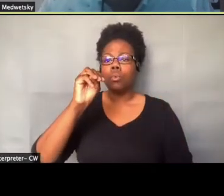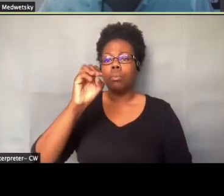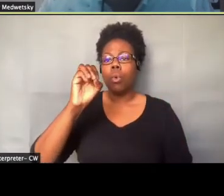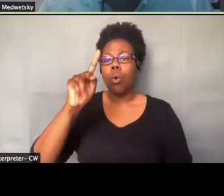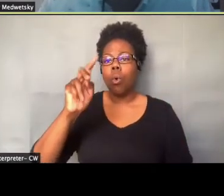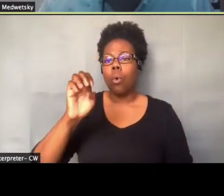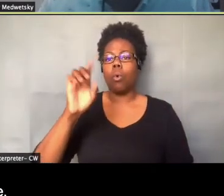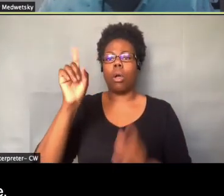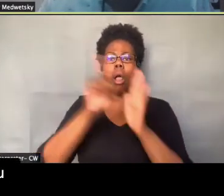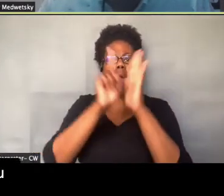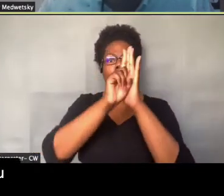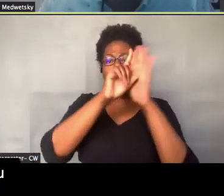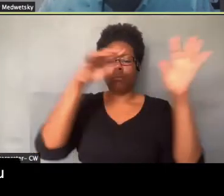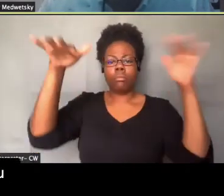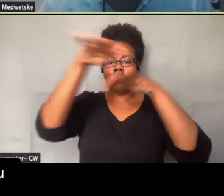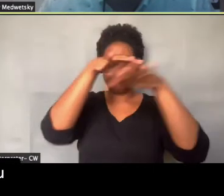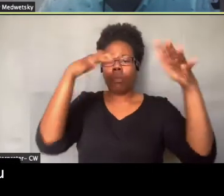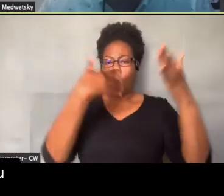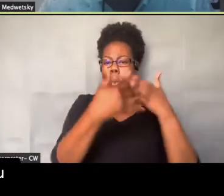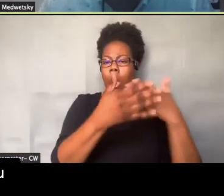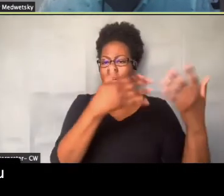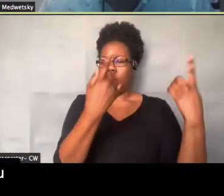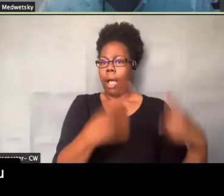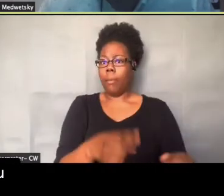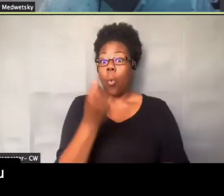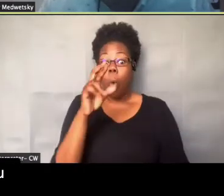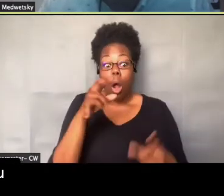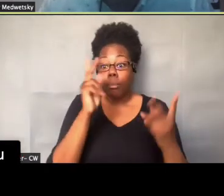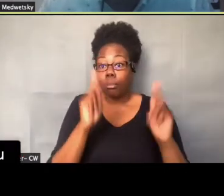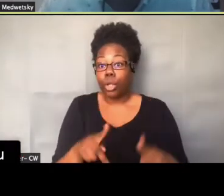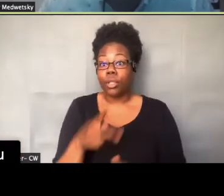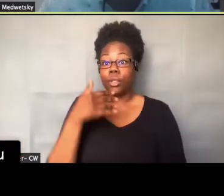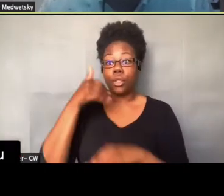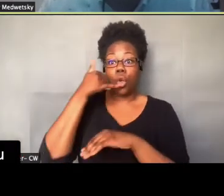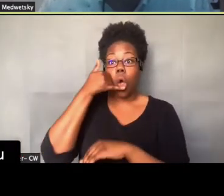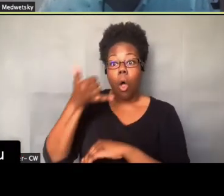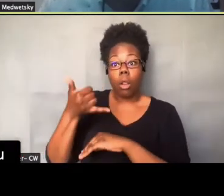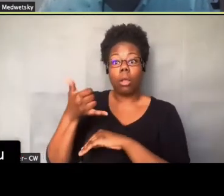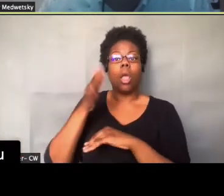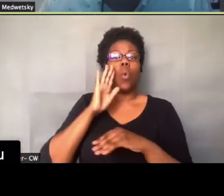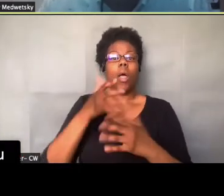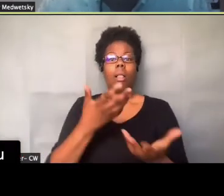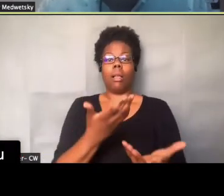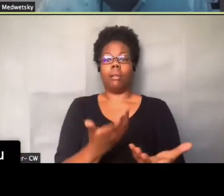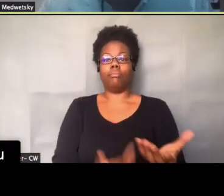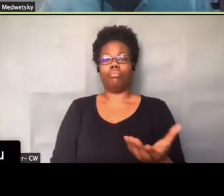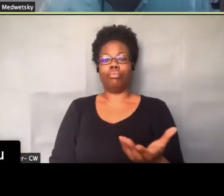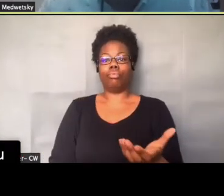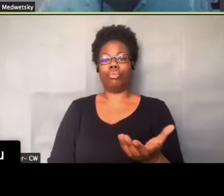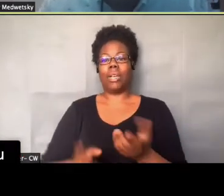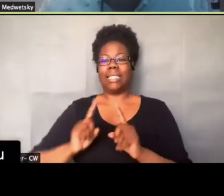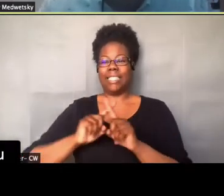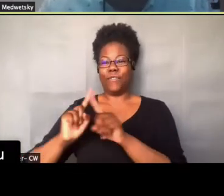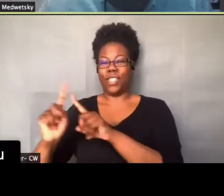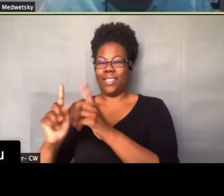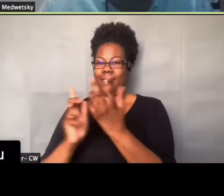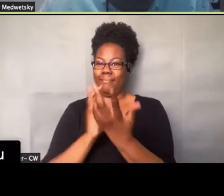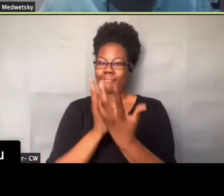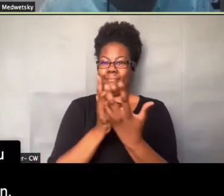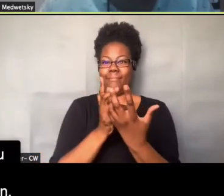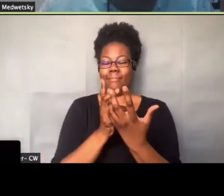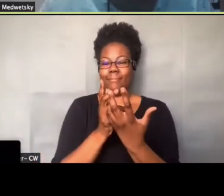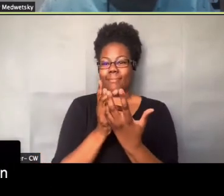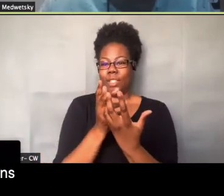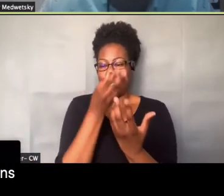you can, let's say someone's calling you, it'll have a different vibration pattern. And it can alert you by vibration